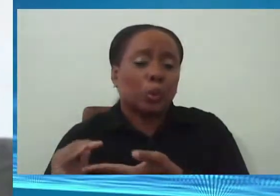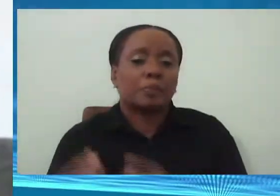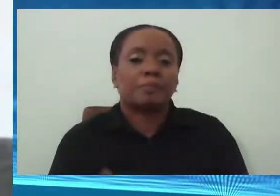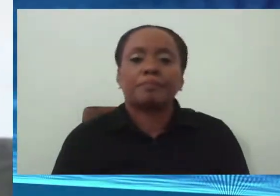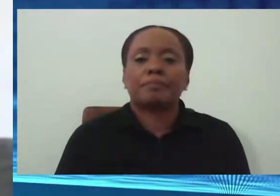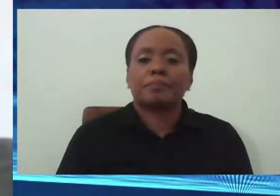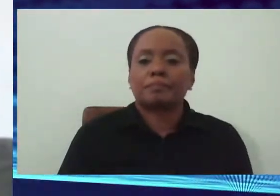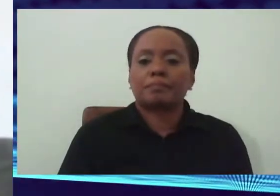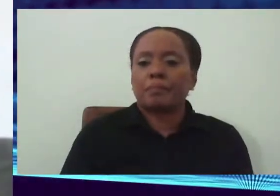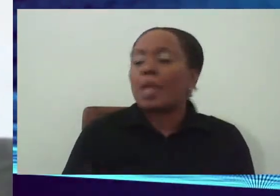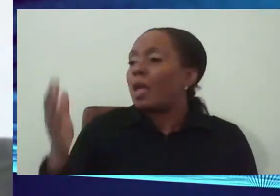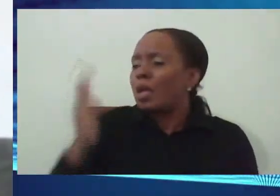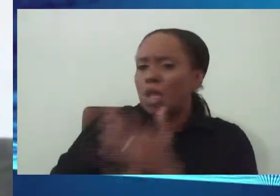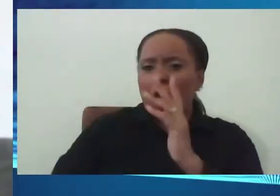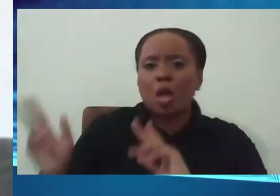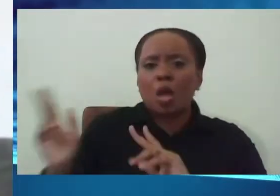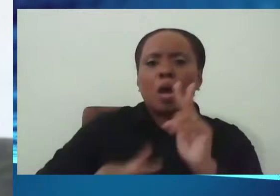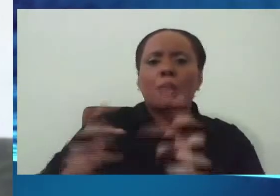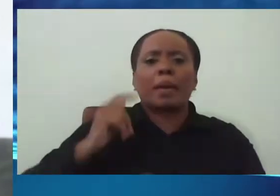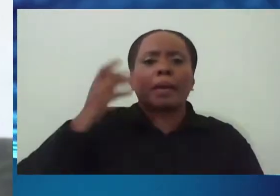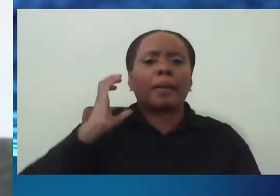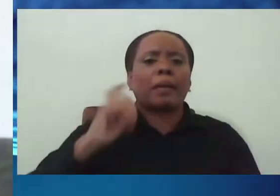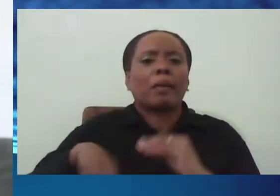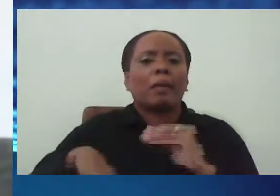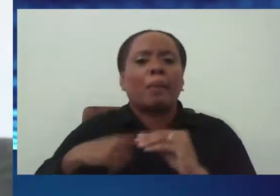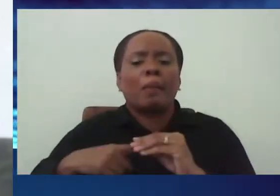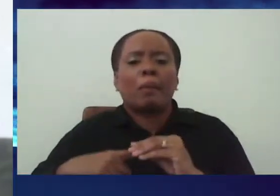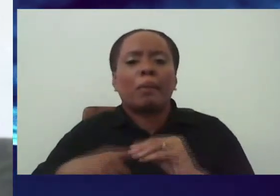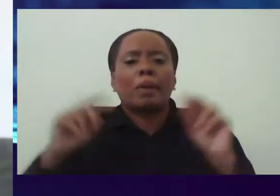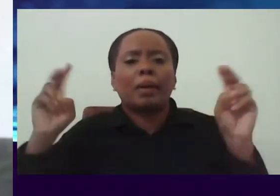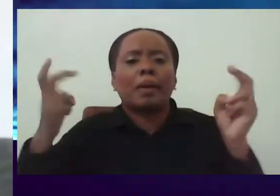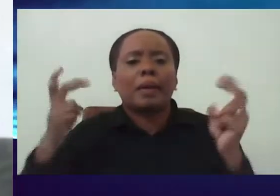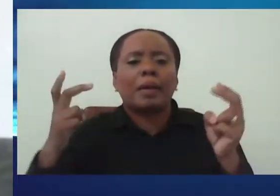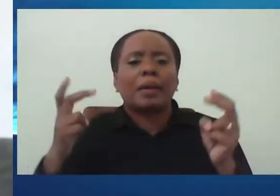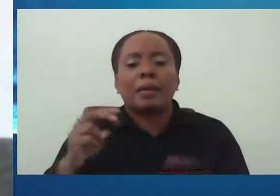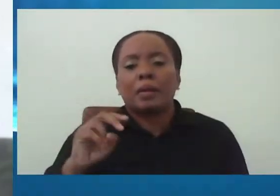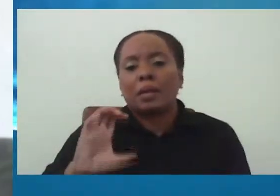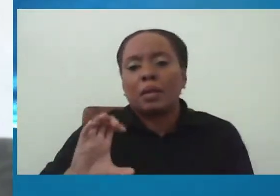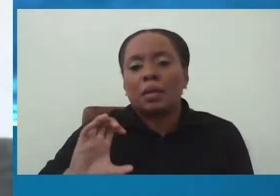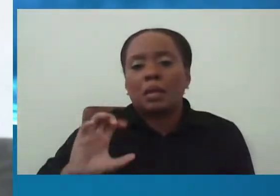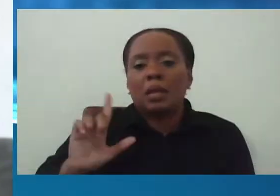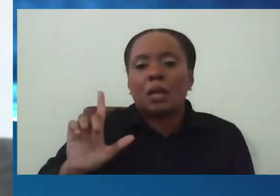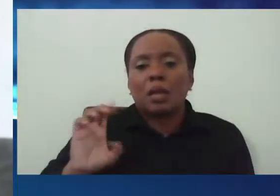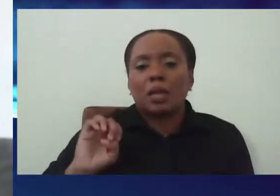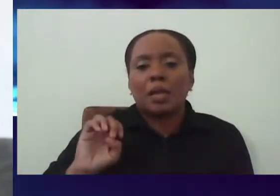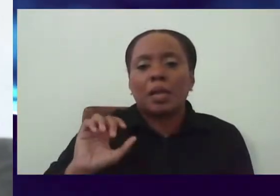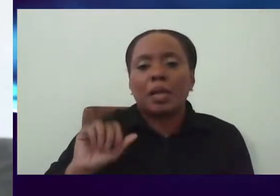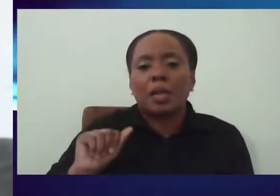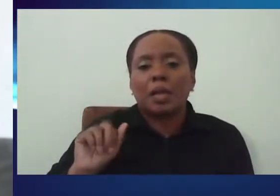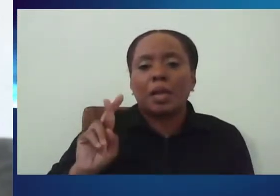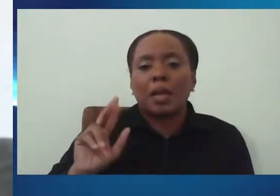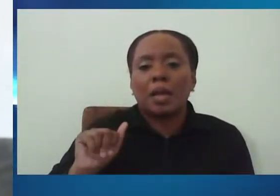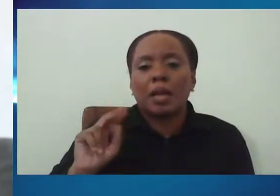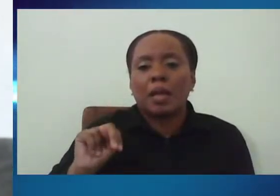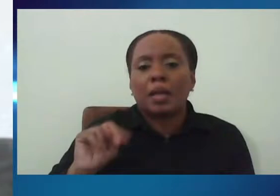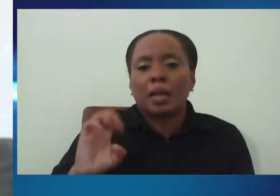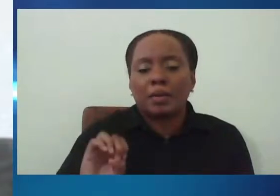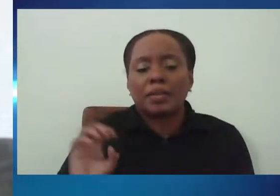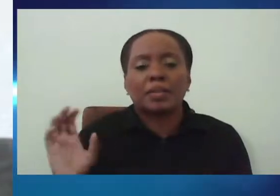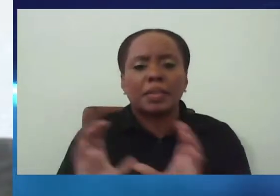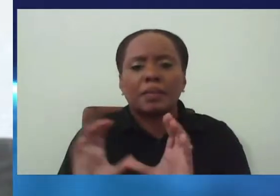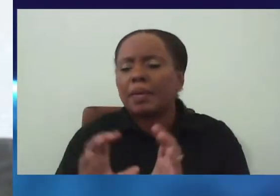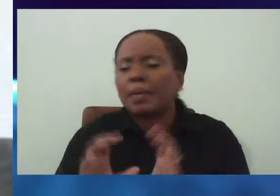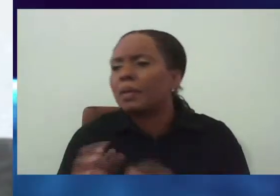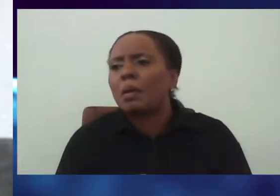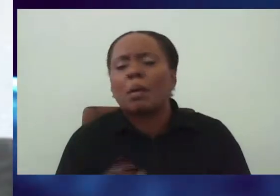the clearance certificate. What is the clearance certificate? What's the difference between that and the yellow paper that